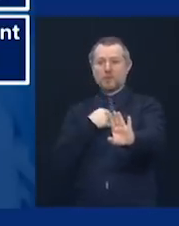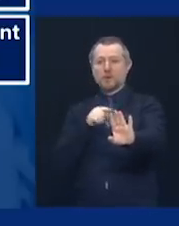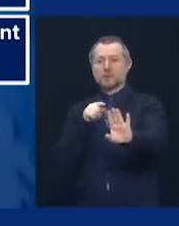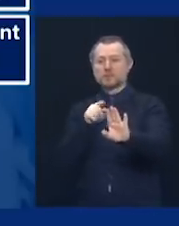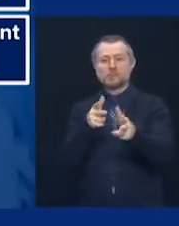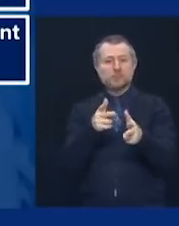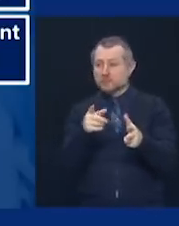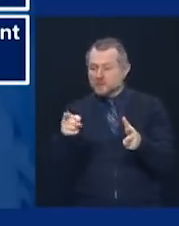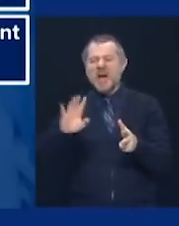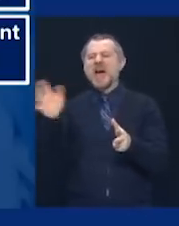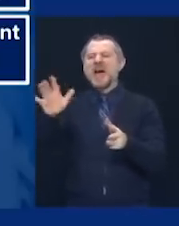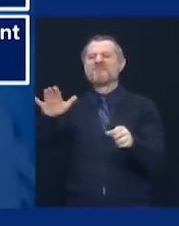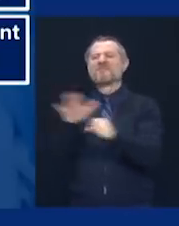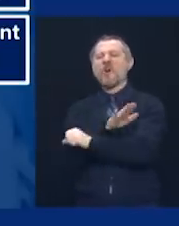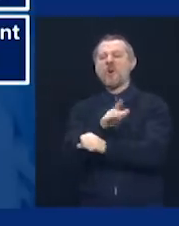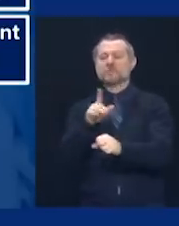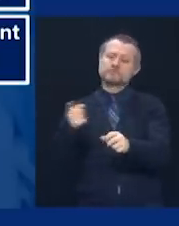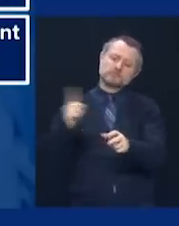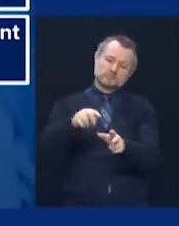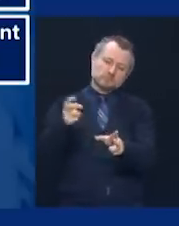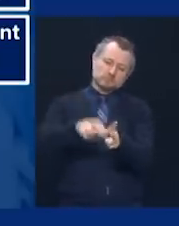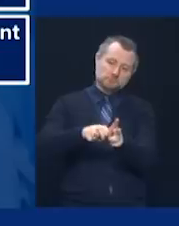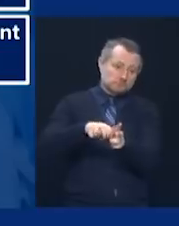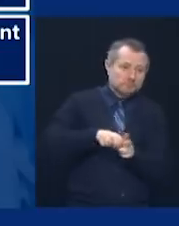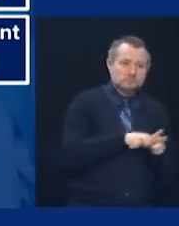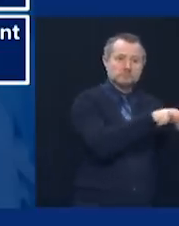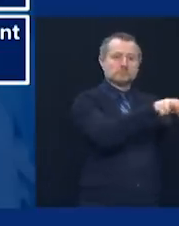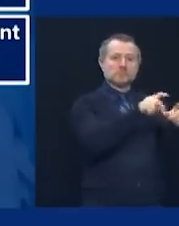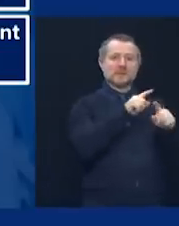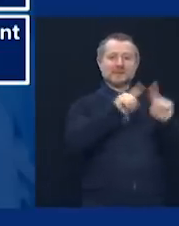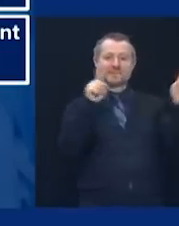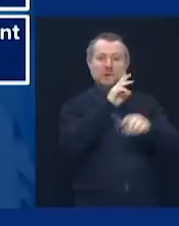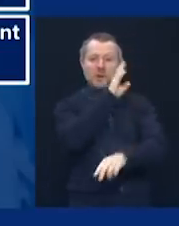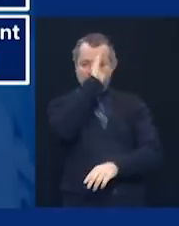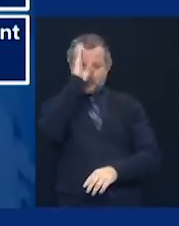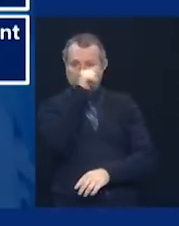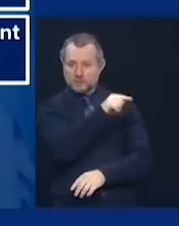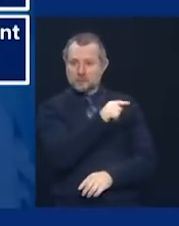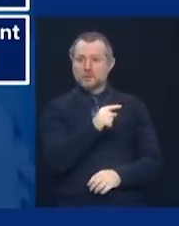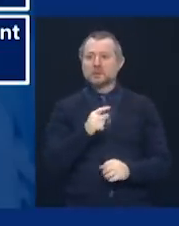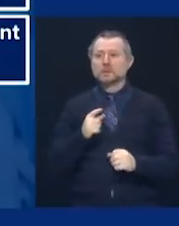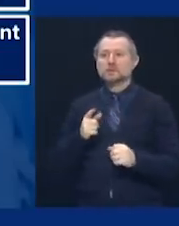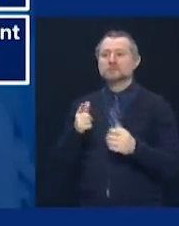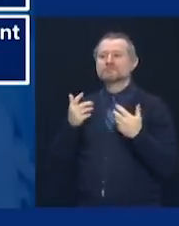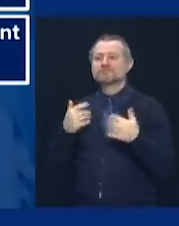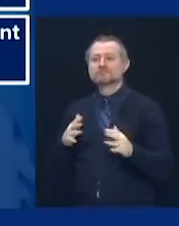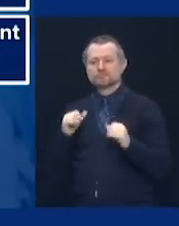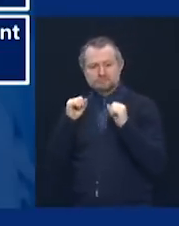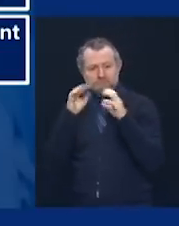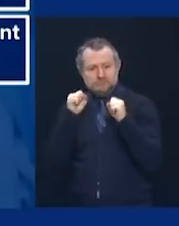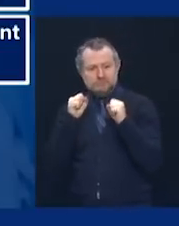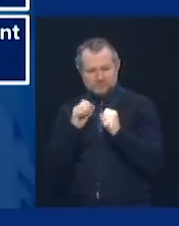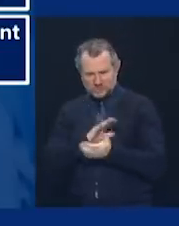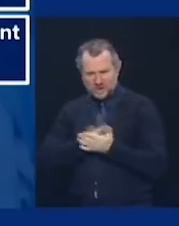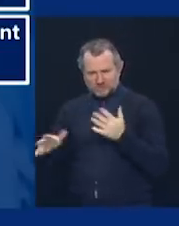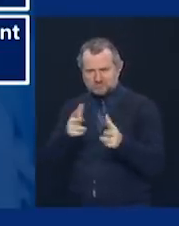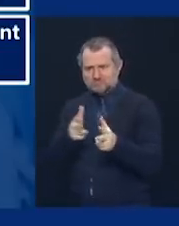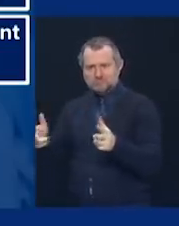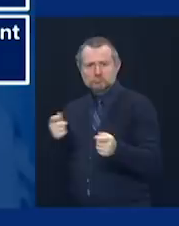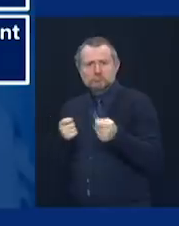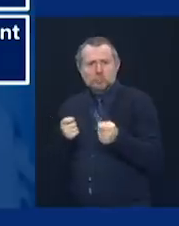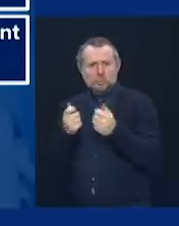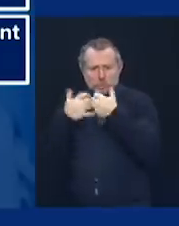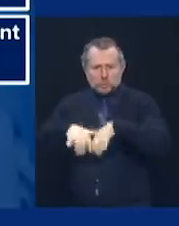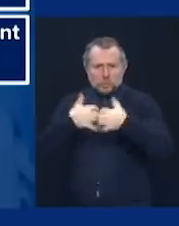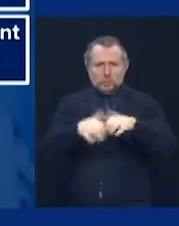availability. This is a phenomenal management coordination issue because the world doesn't work that way for